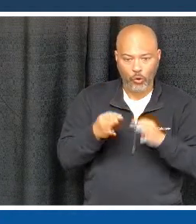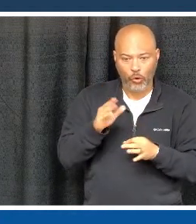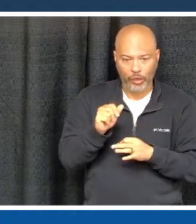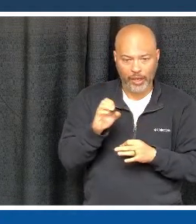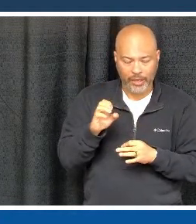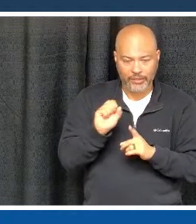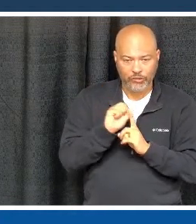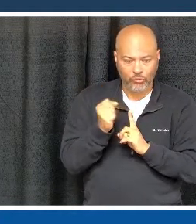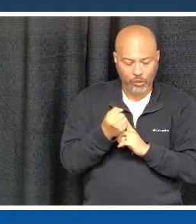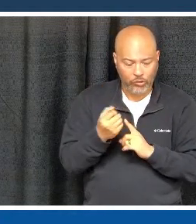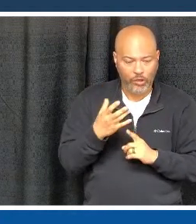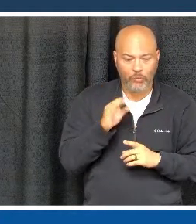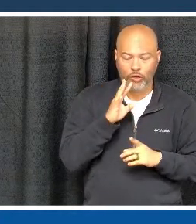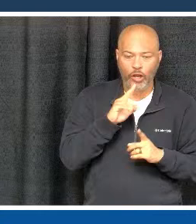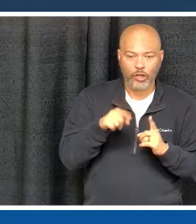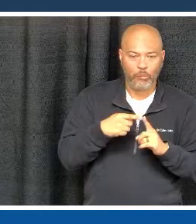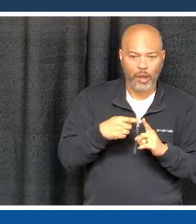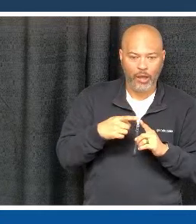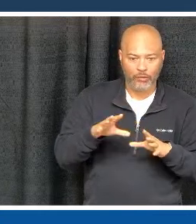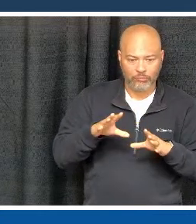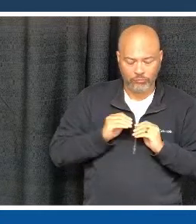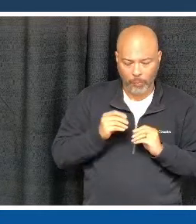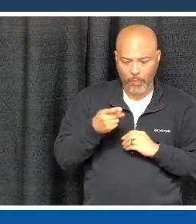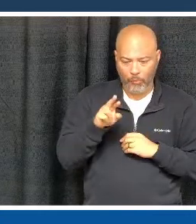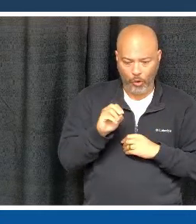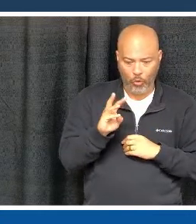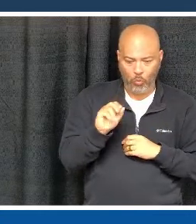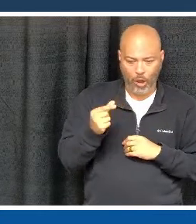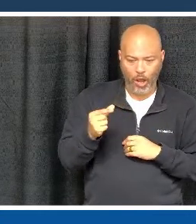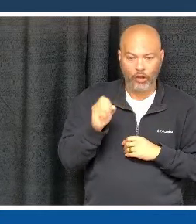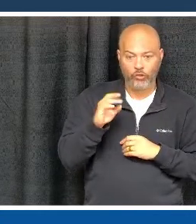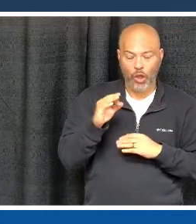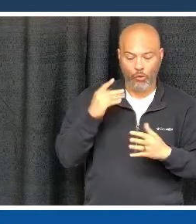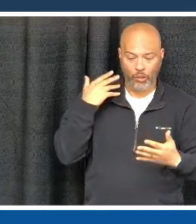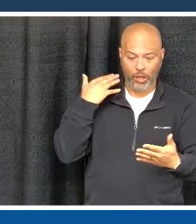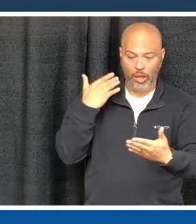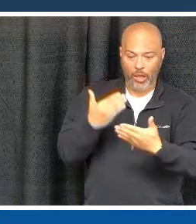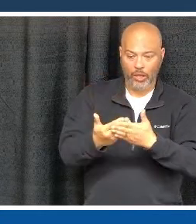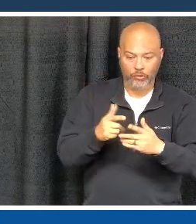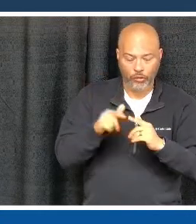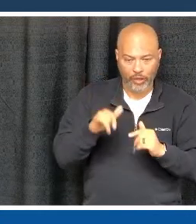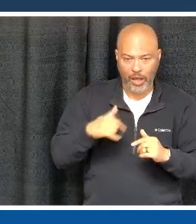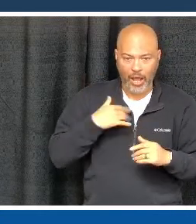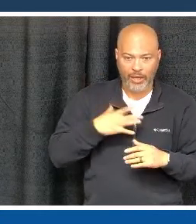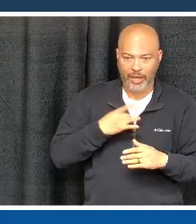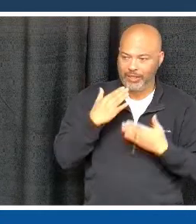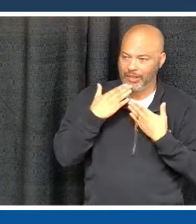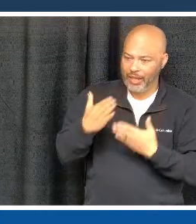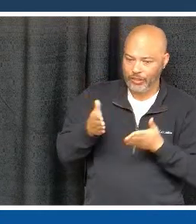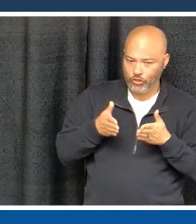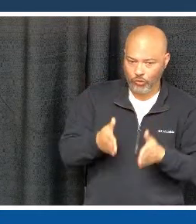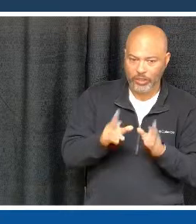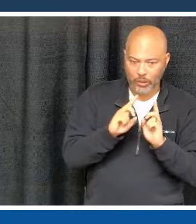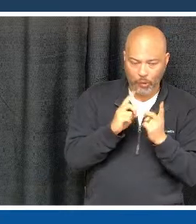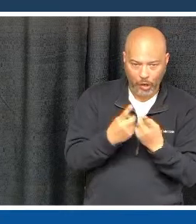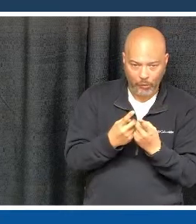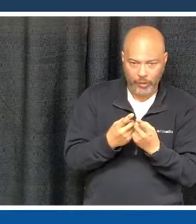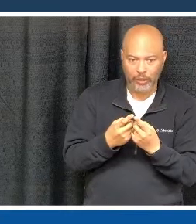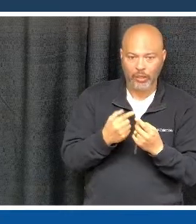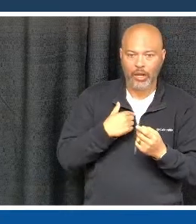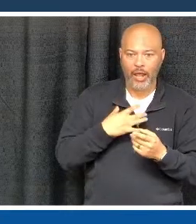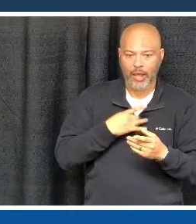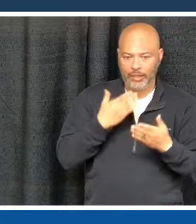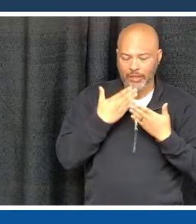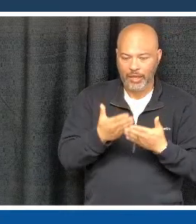cases, and we talked about adopting ProWalk. So leading up to this ordinance, I'd like to thank the Street Department,